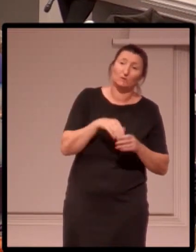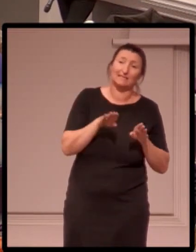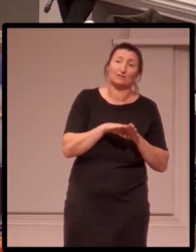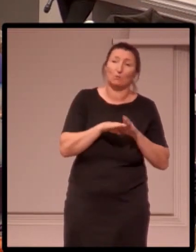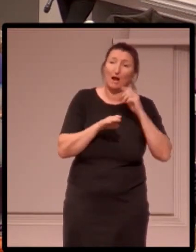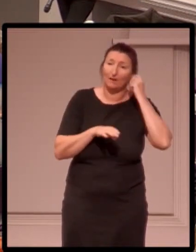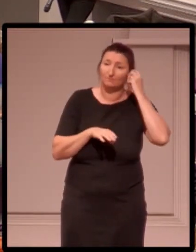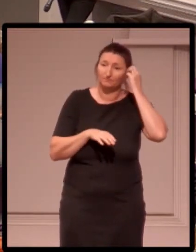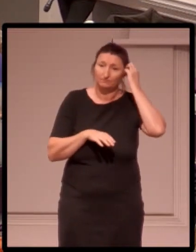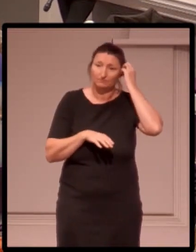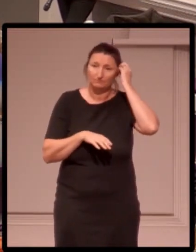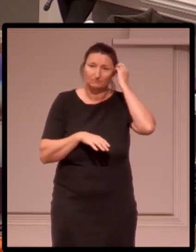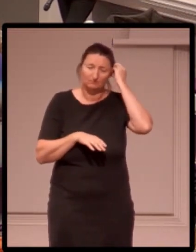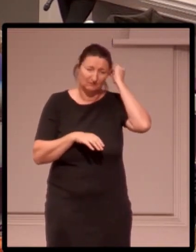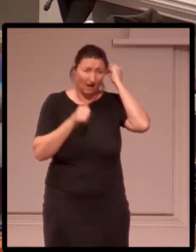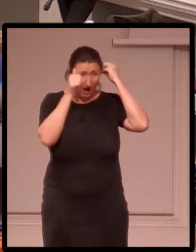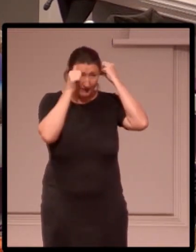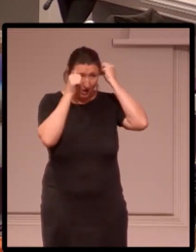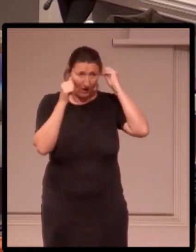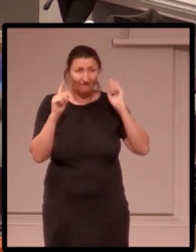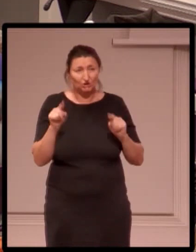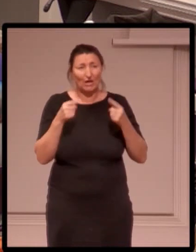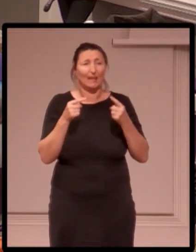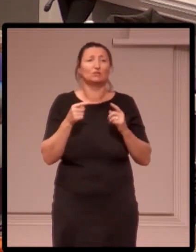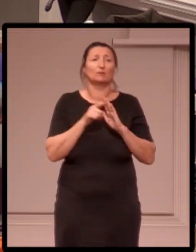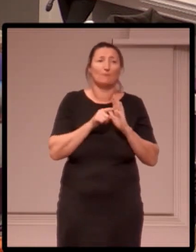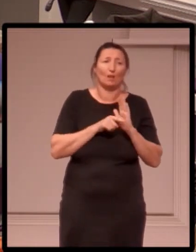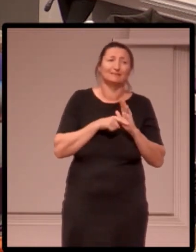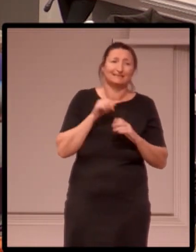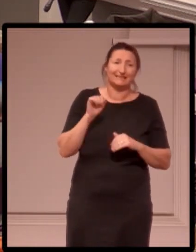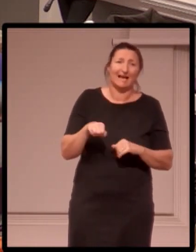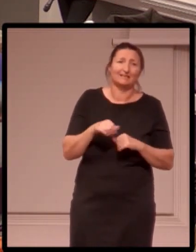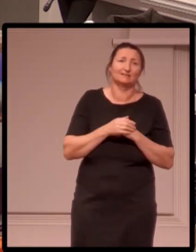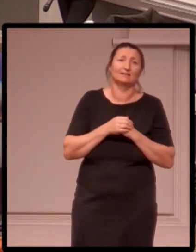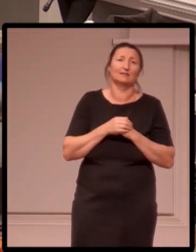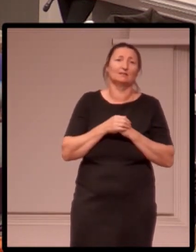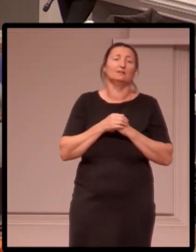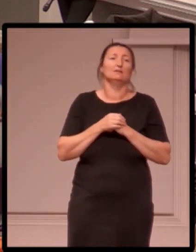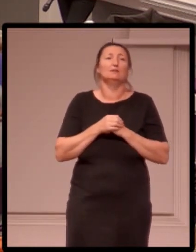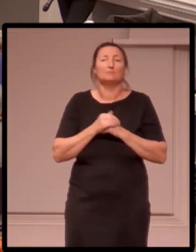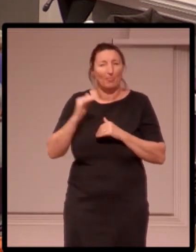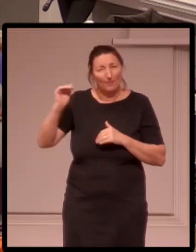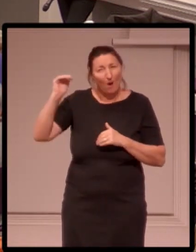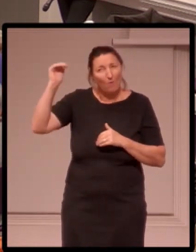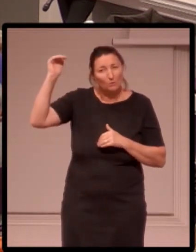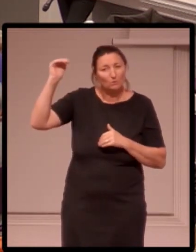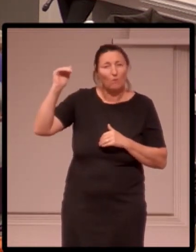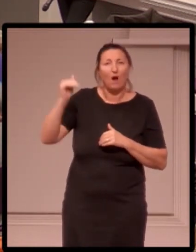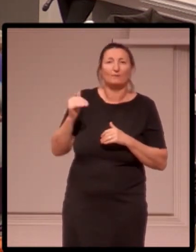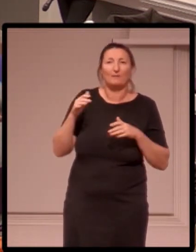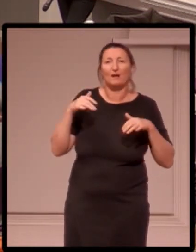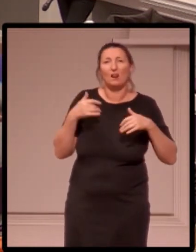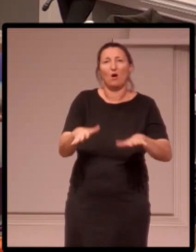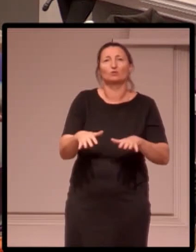well. So I think we've got challenges in policy with the younger age, like you said, Kath, but also the slightly older ones sometimes are